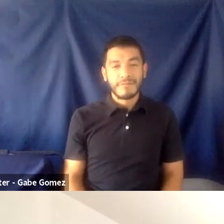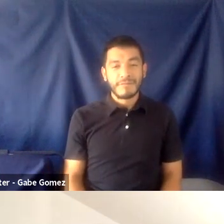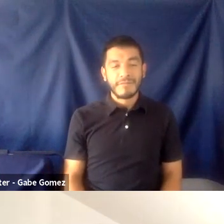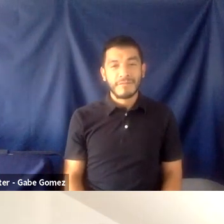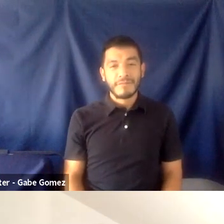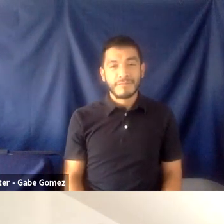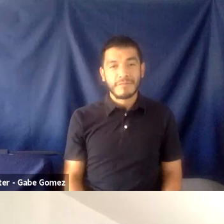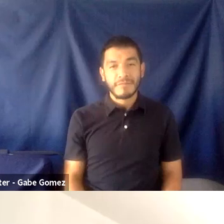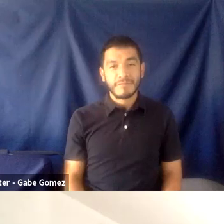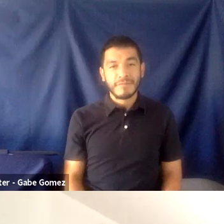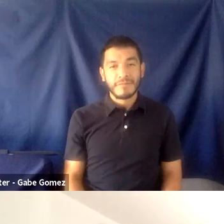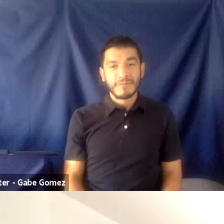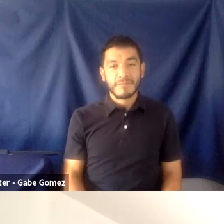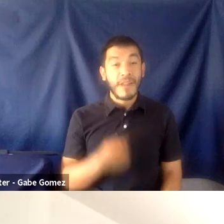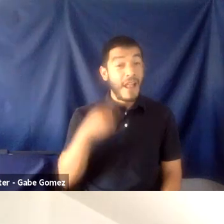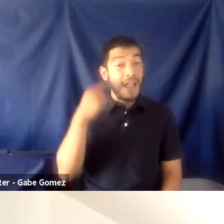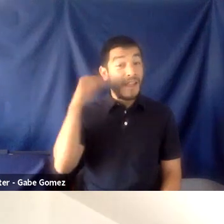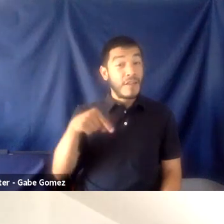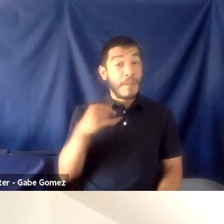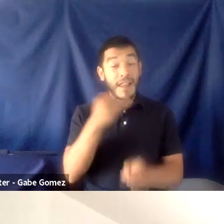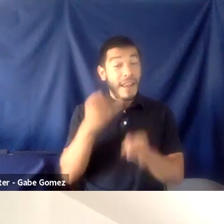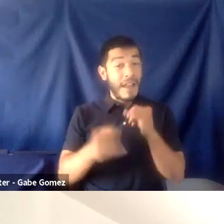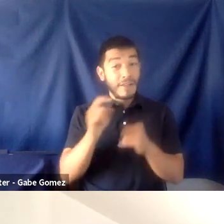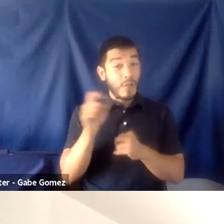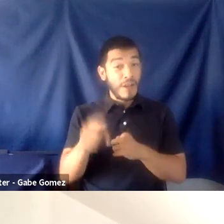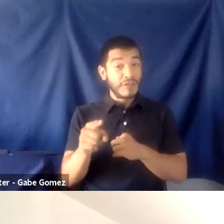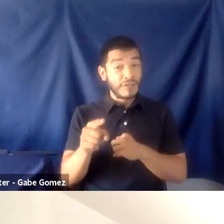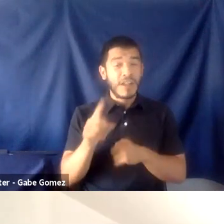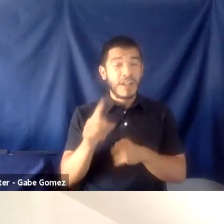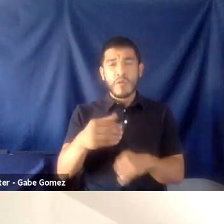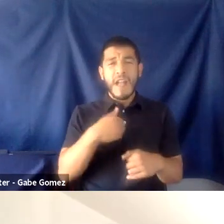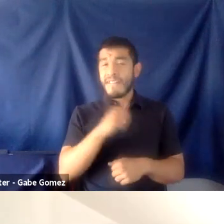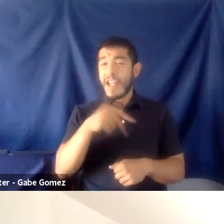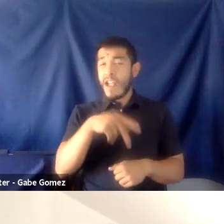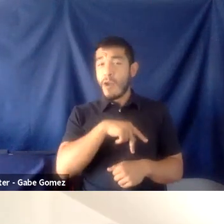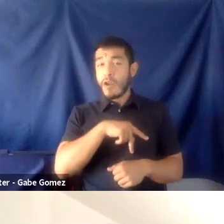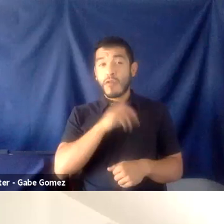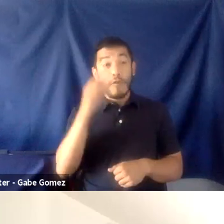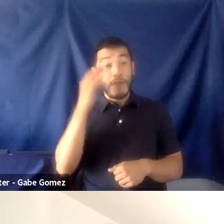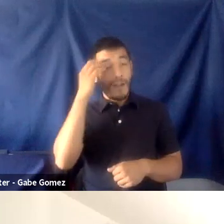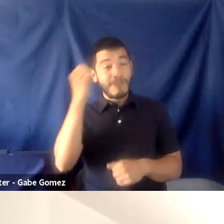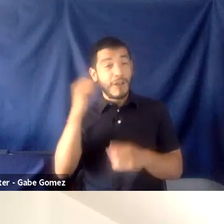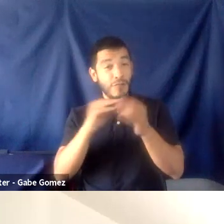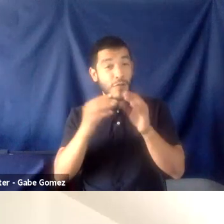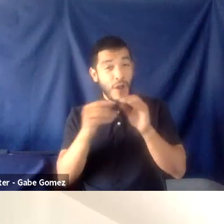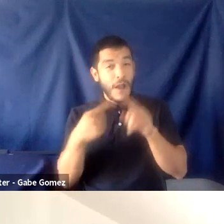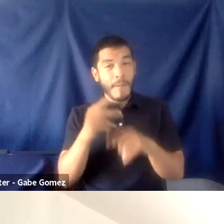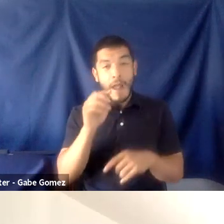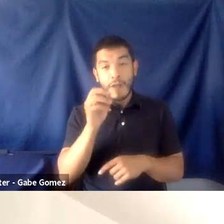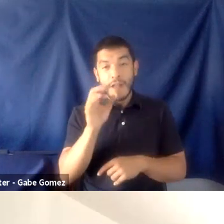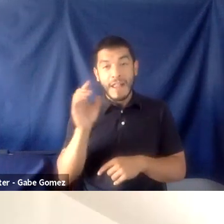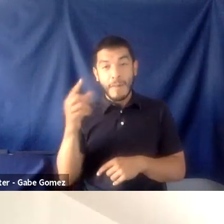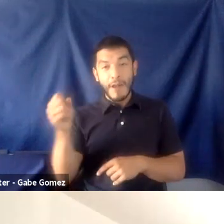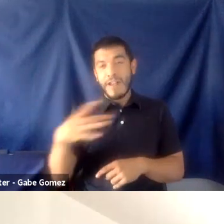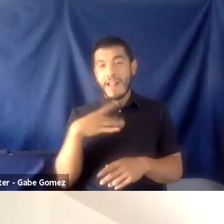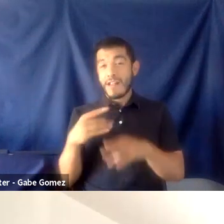I think this will be the last question. Do you have a personal or memorable anecdote about Grace Lee Boggs that you would like to